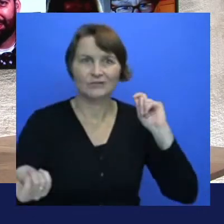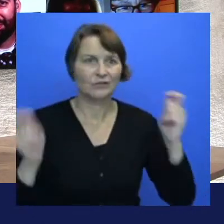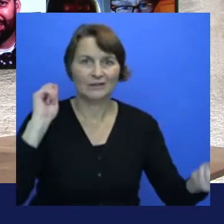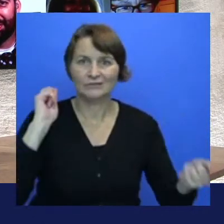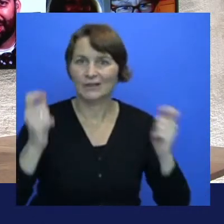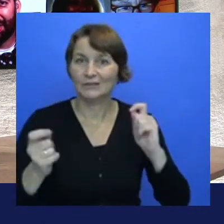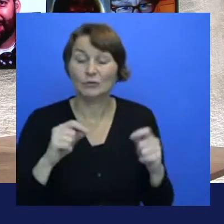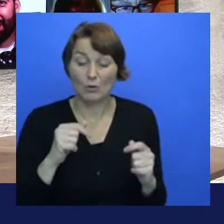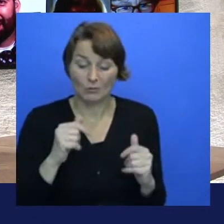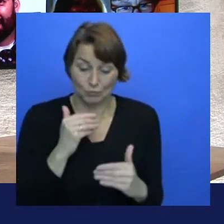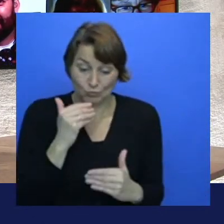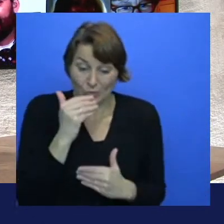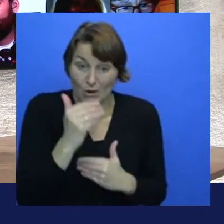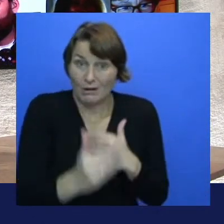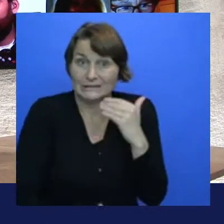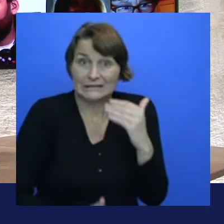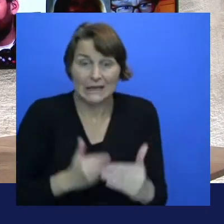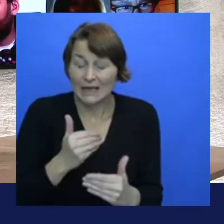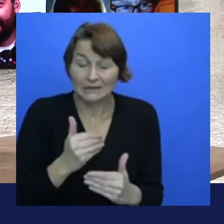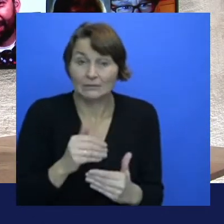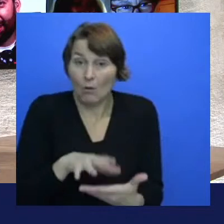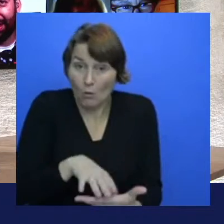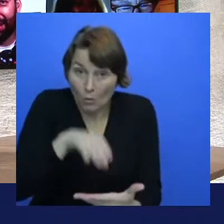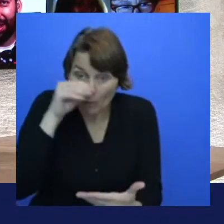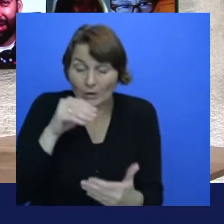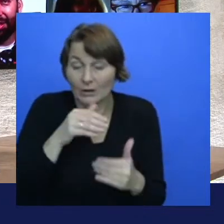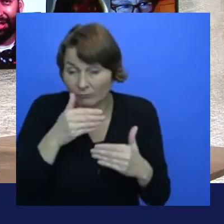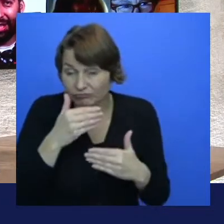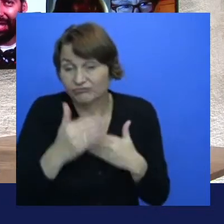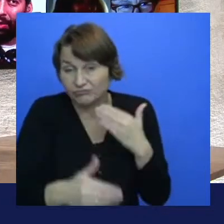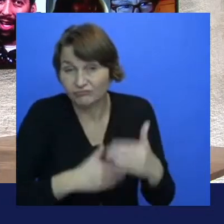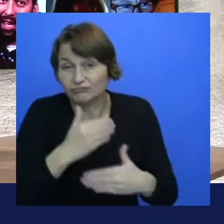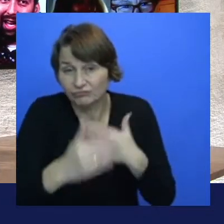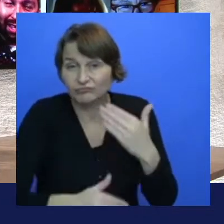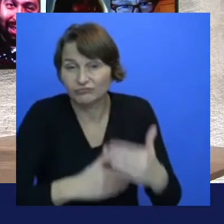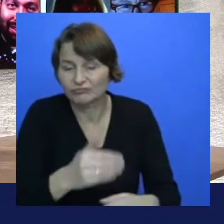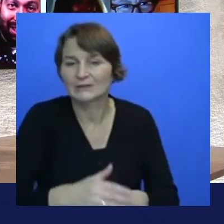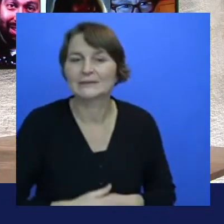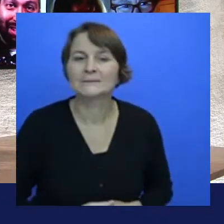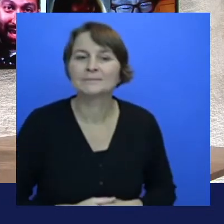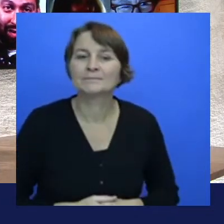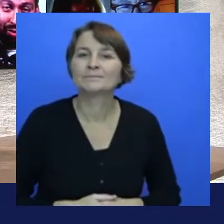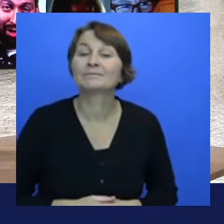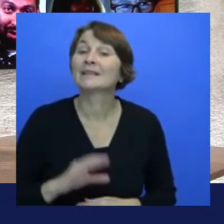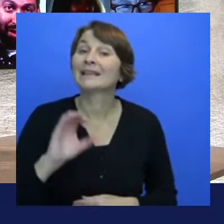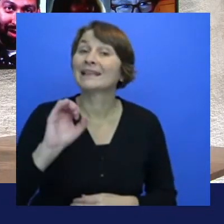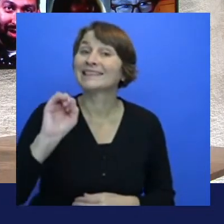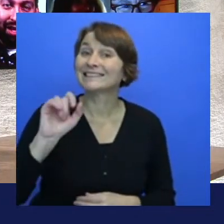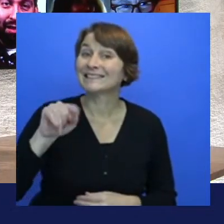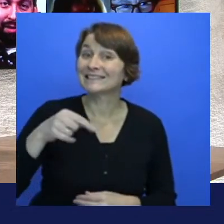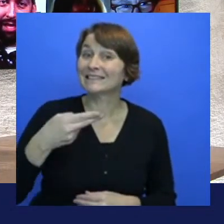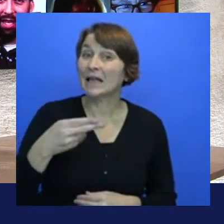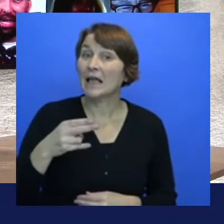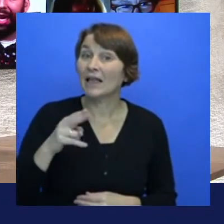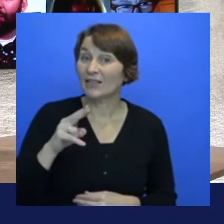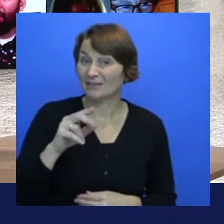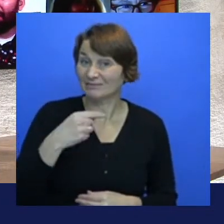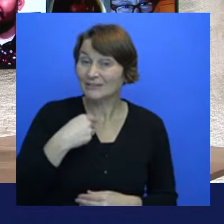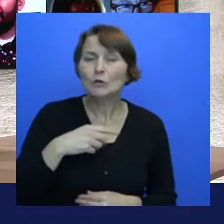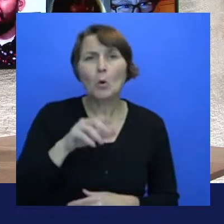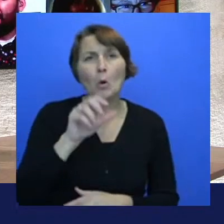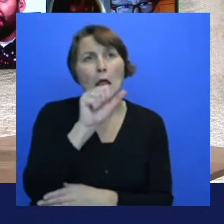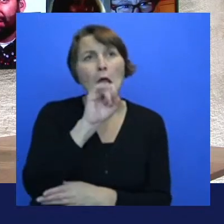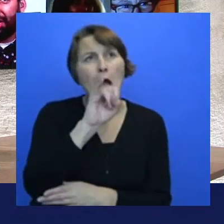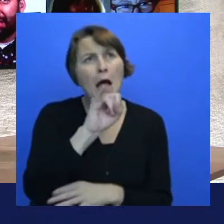process. Yeah, so for me, like, I think understanding what AI isn't actually hard. Making AI work